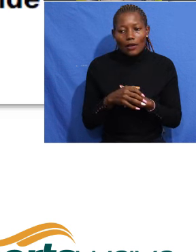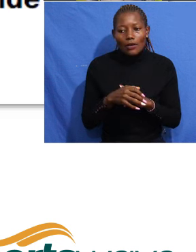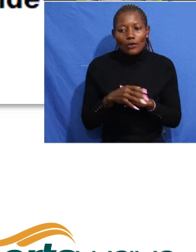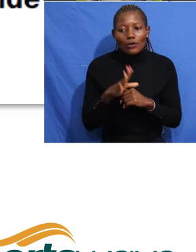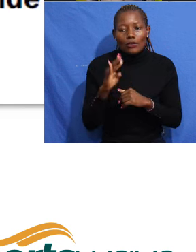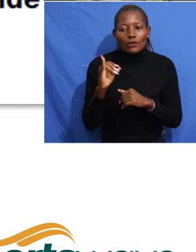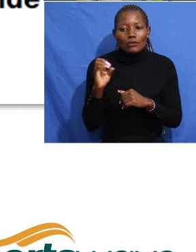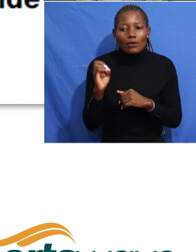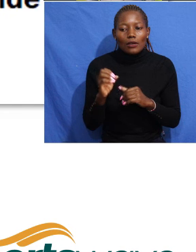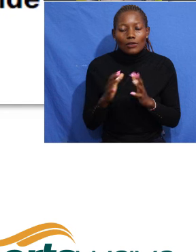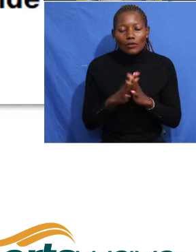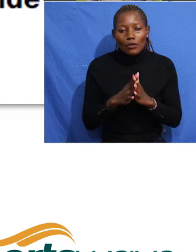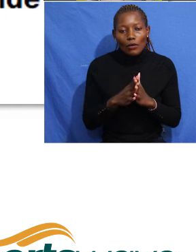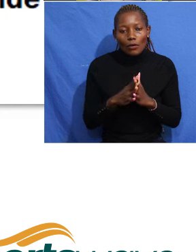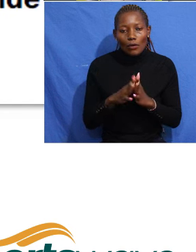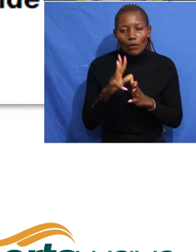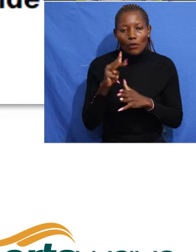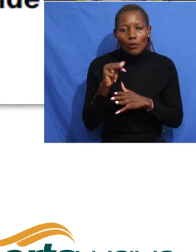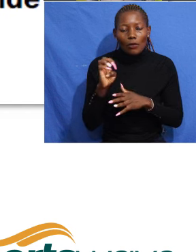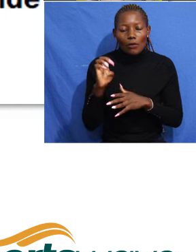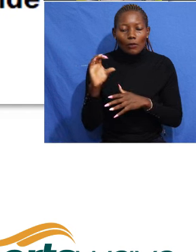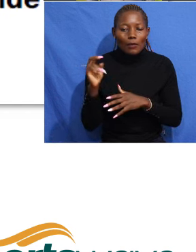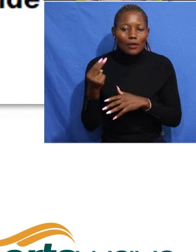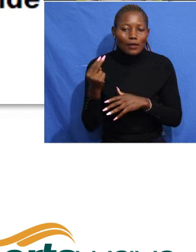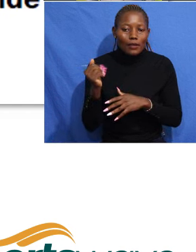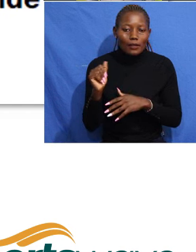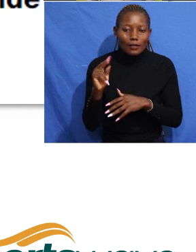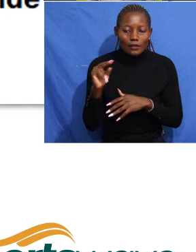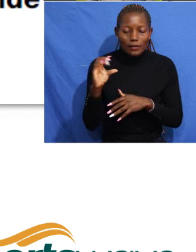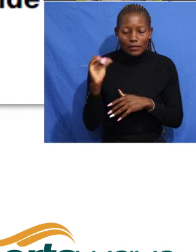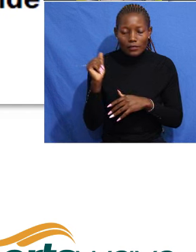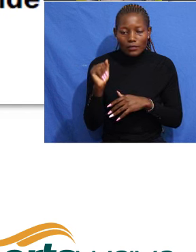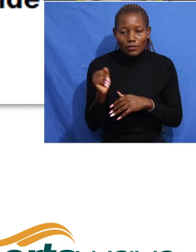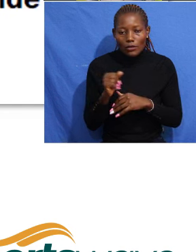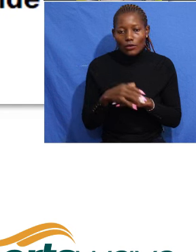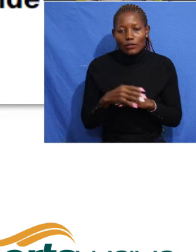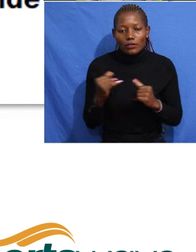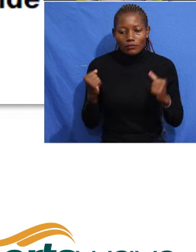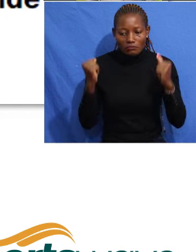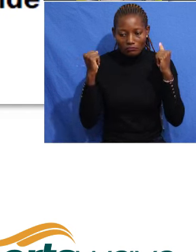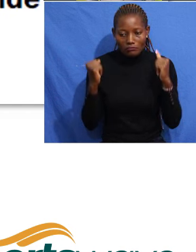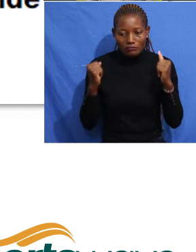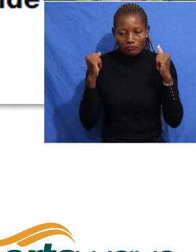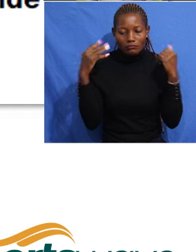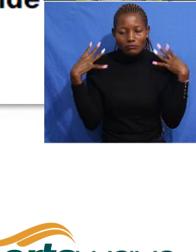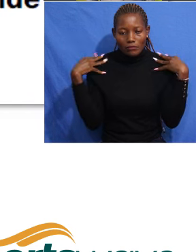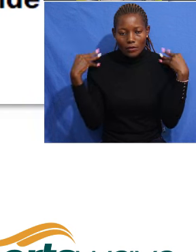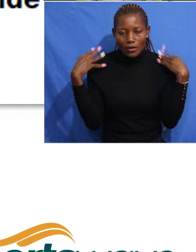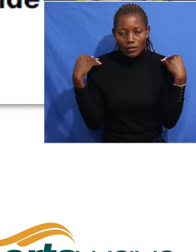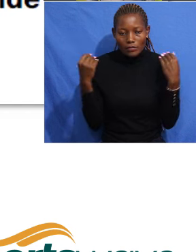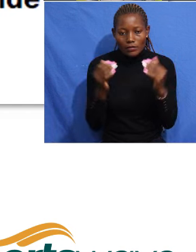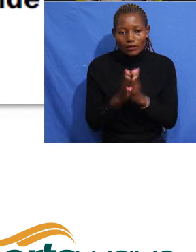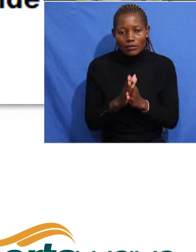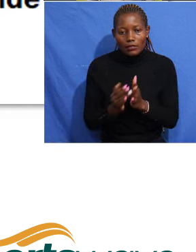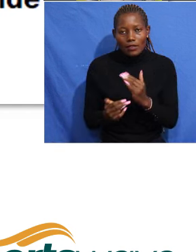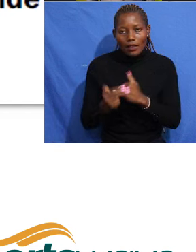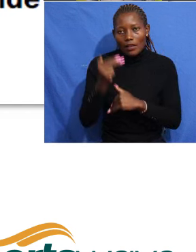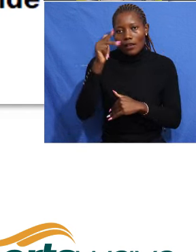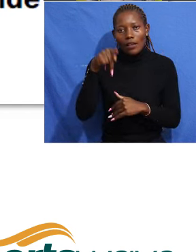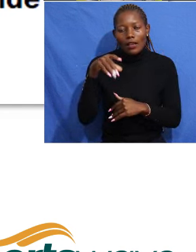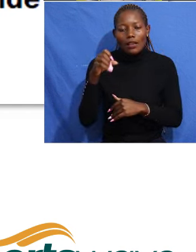biomechanical characteristics of weightlifting exercises, such as power cleans and hang high pulls and hang